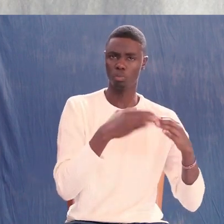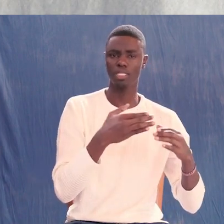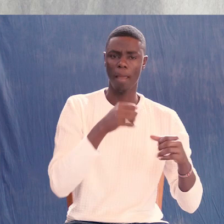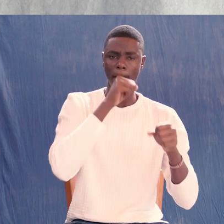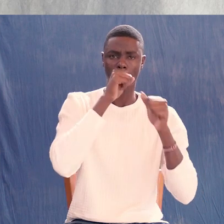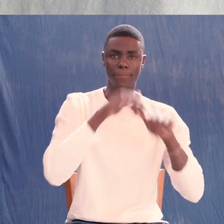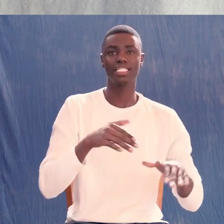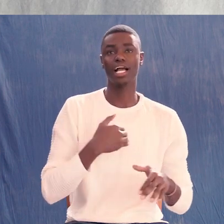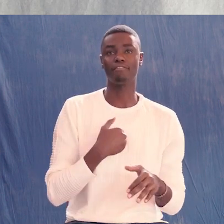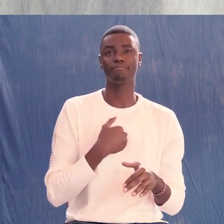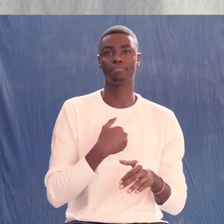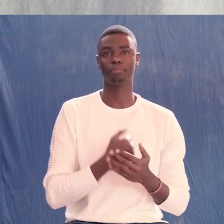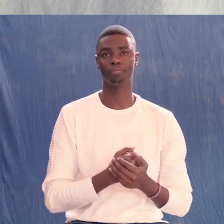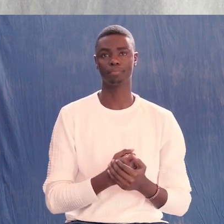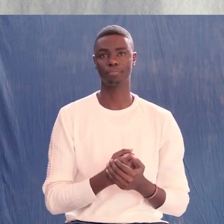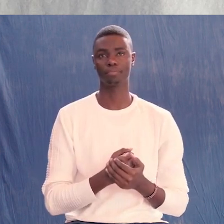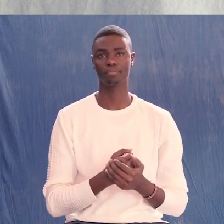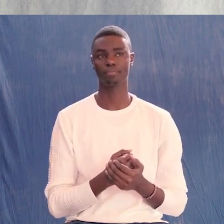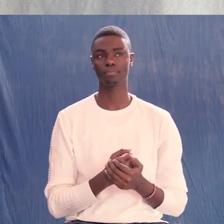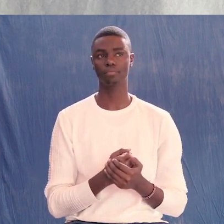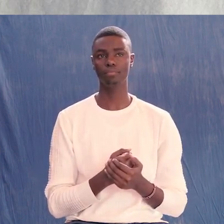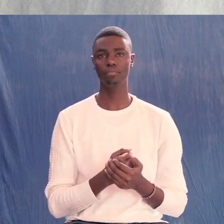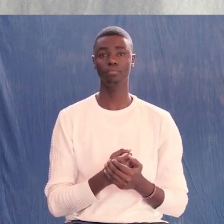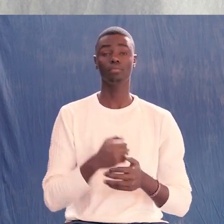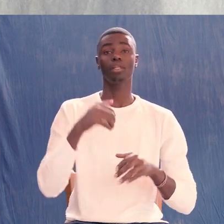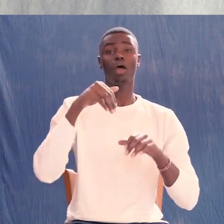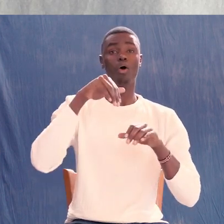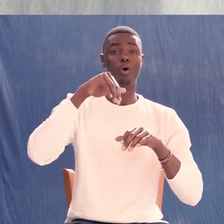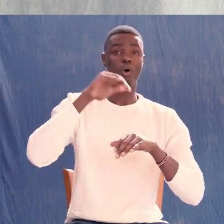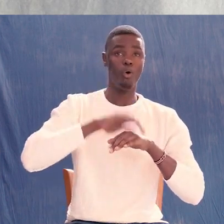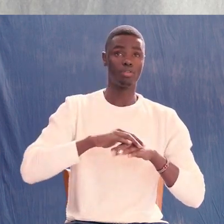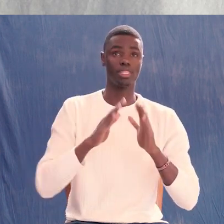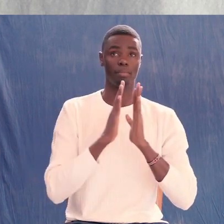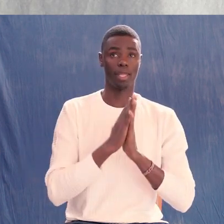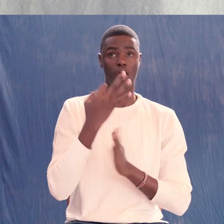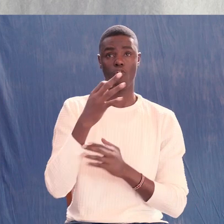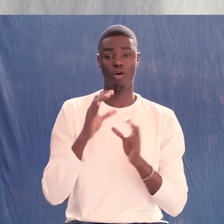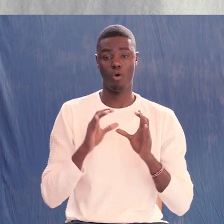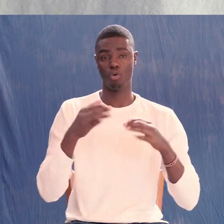blessing that comes on the prayers of community.